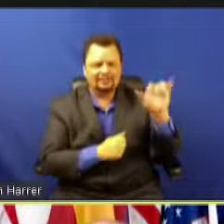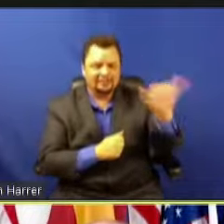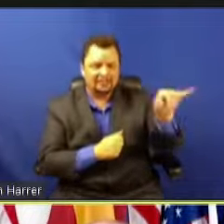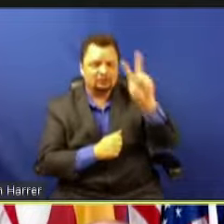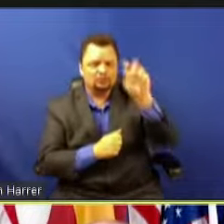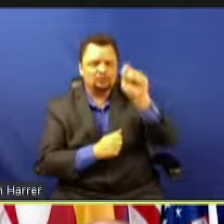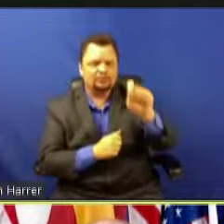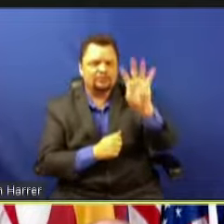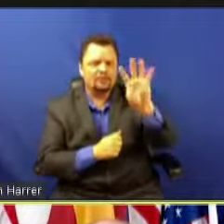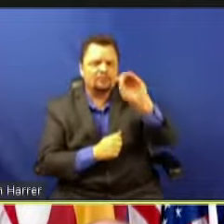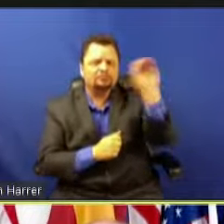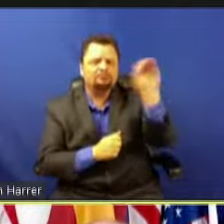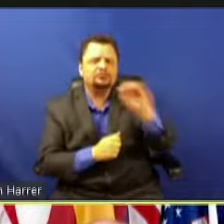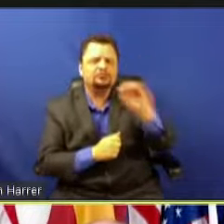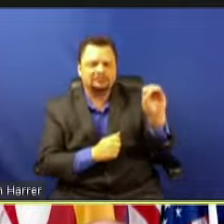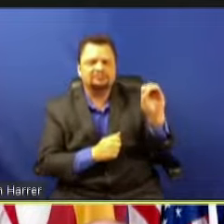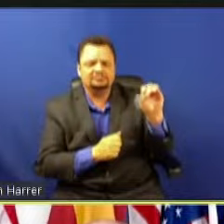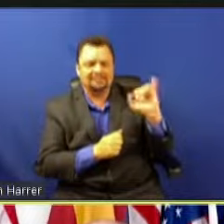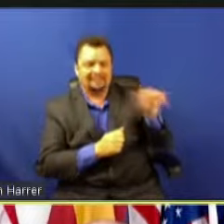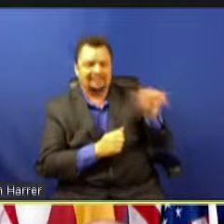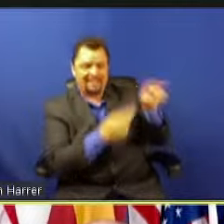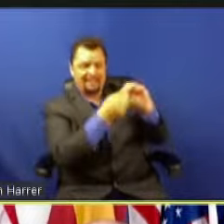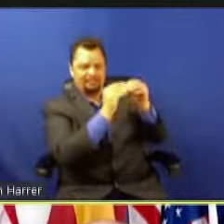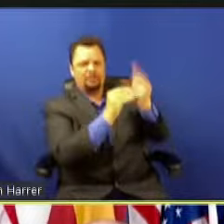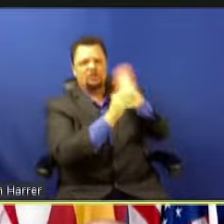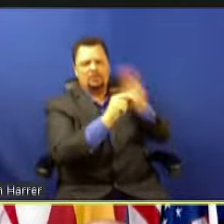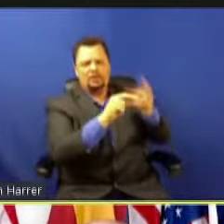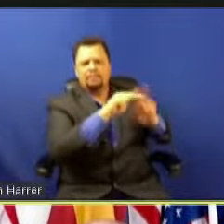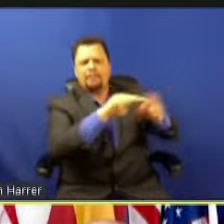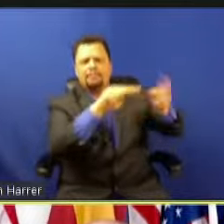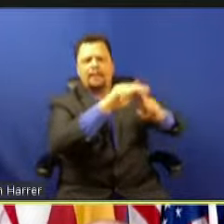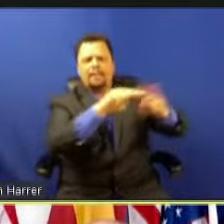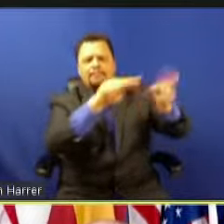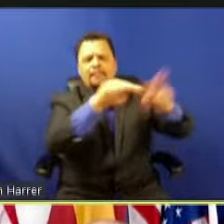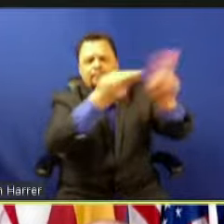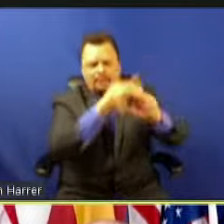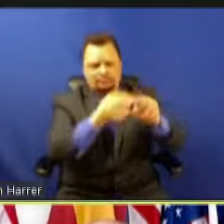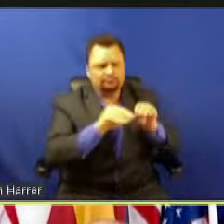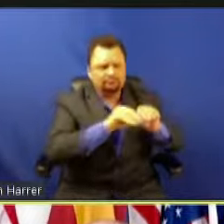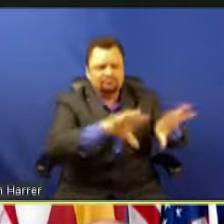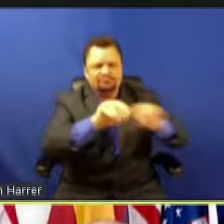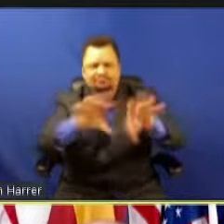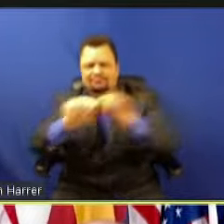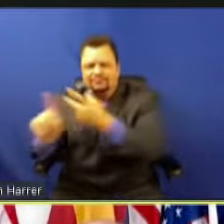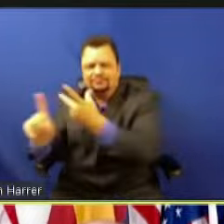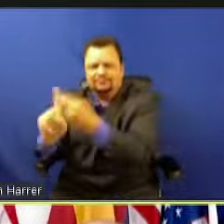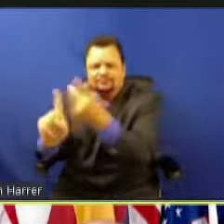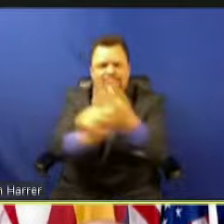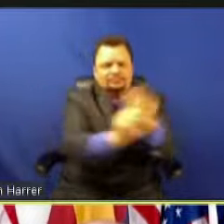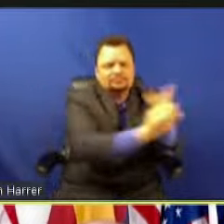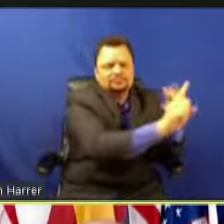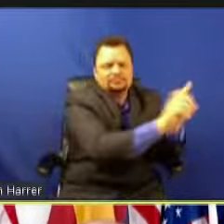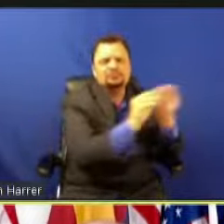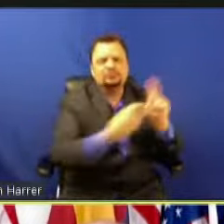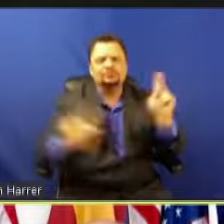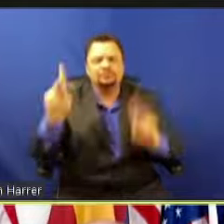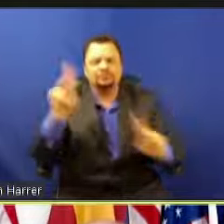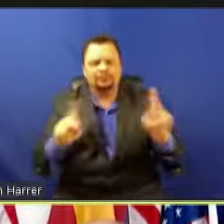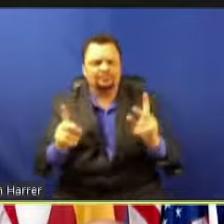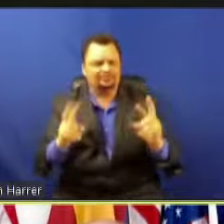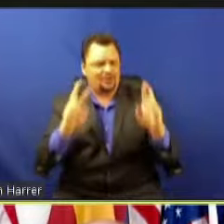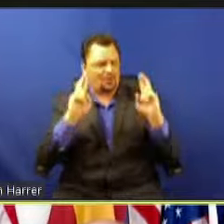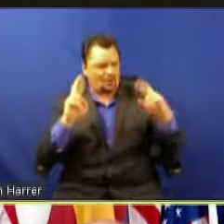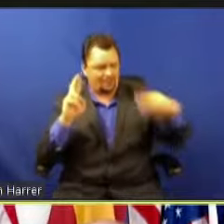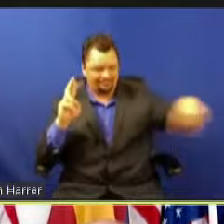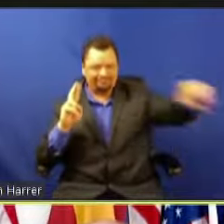roll out these plans, but a lot of that is up to people's decisions, and we hope that people go ahead and get that. And this is really the next phase of adding